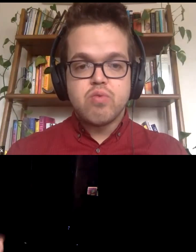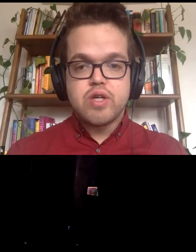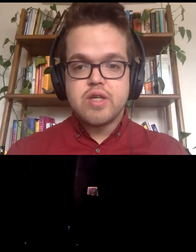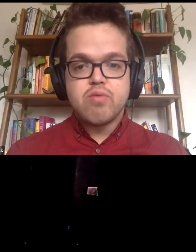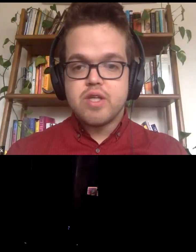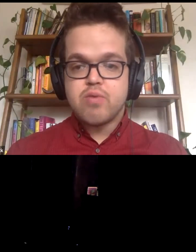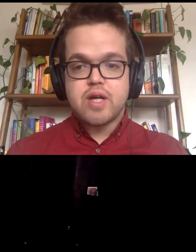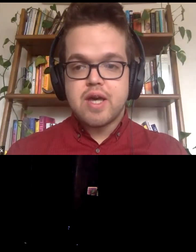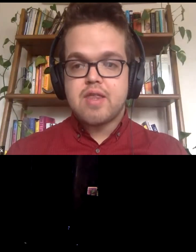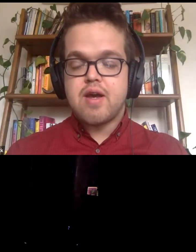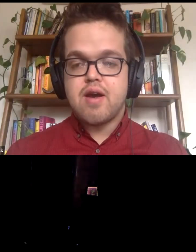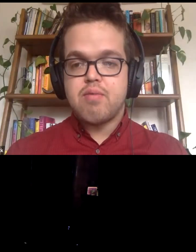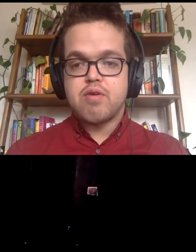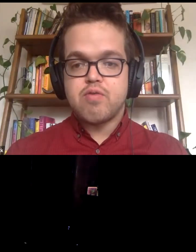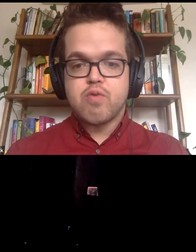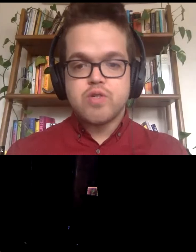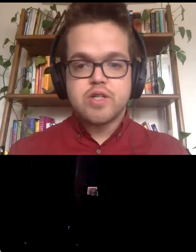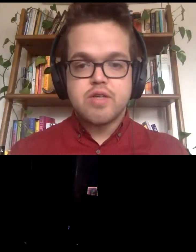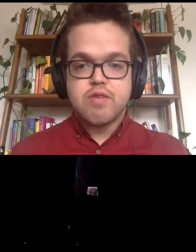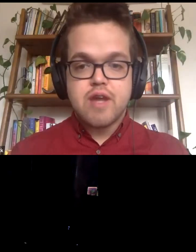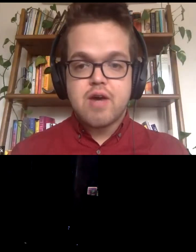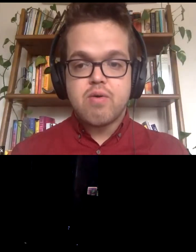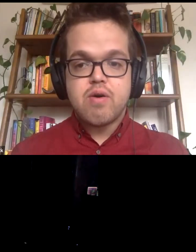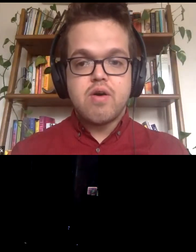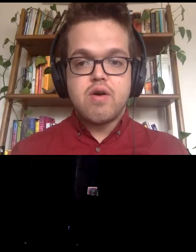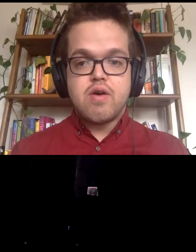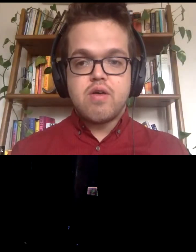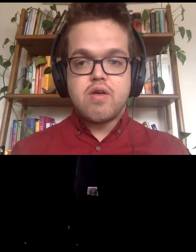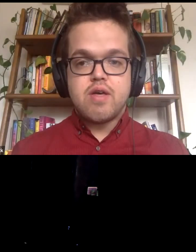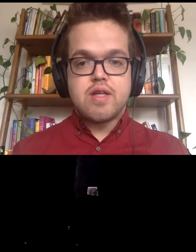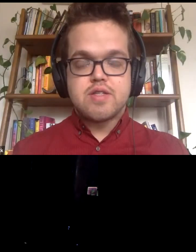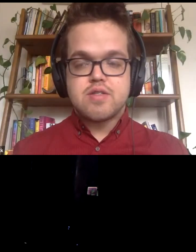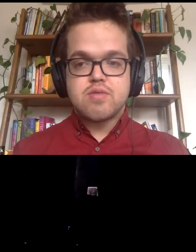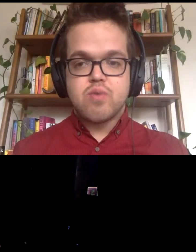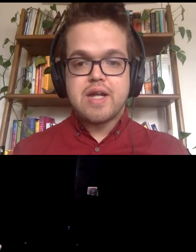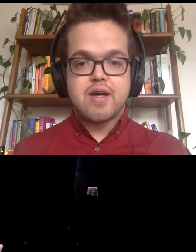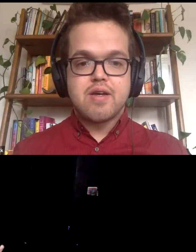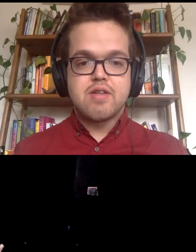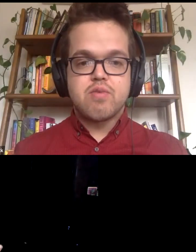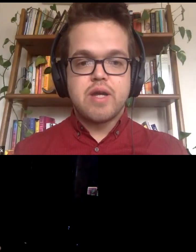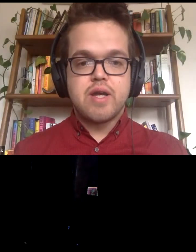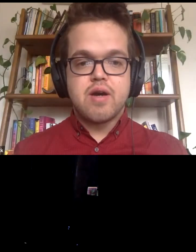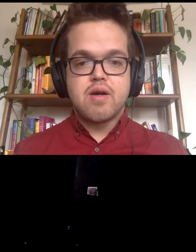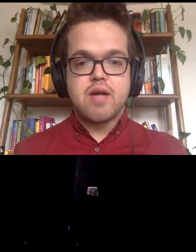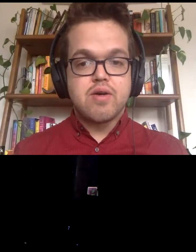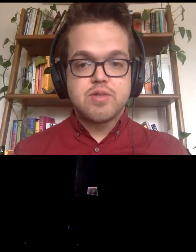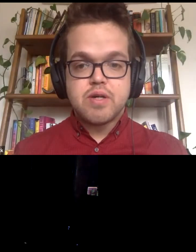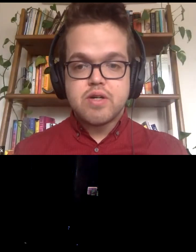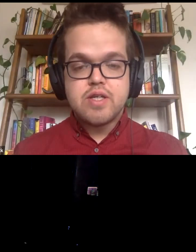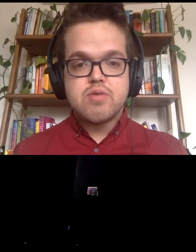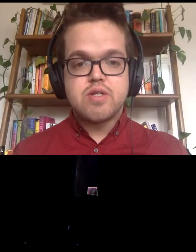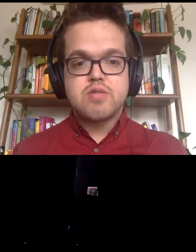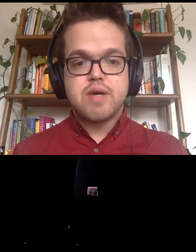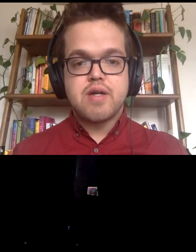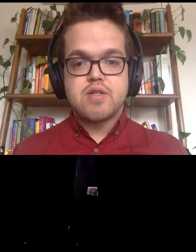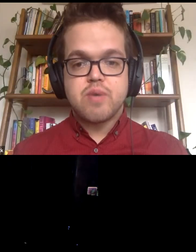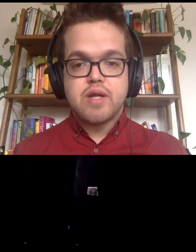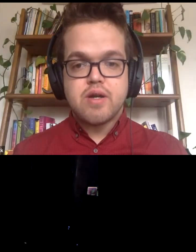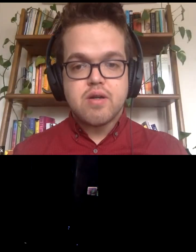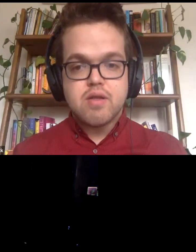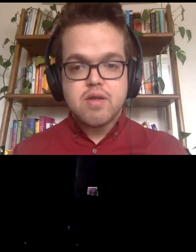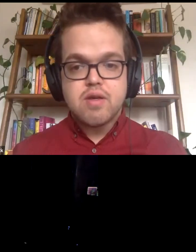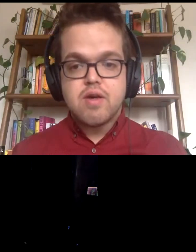and we really, really want to get there. But unfortunately for now, it's waiting. It's waiting on eligibility to expand.